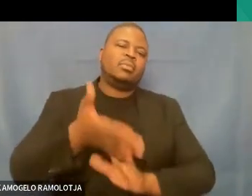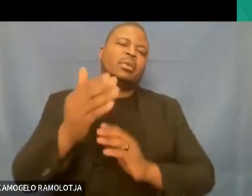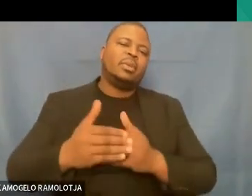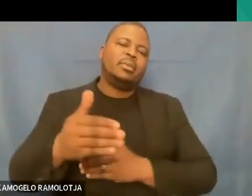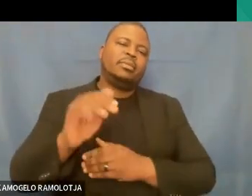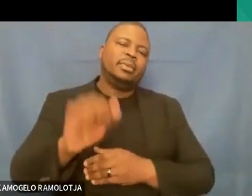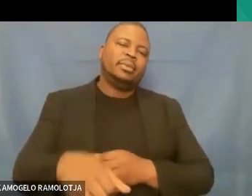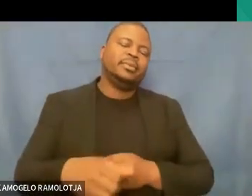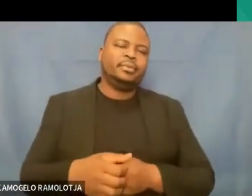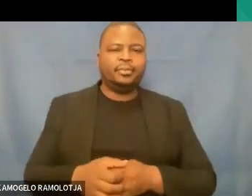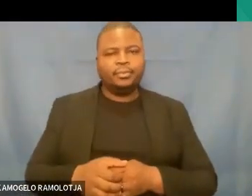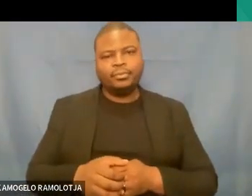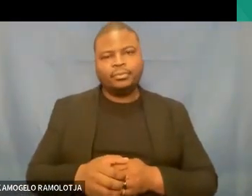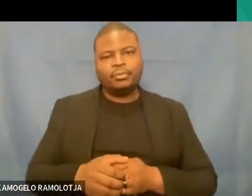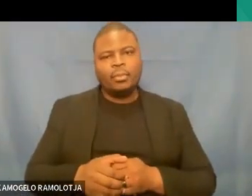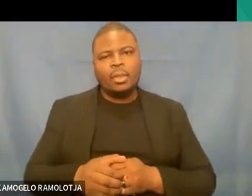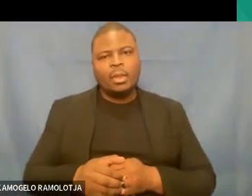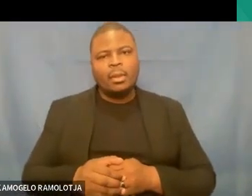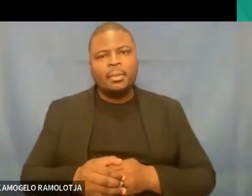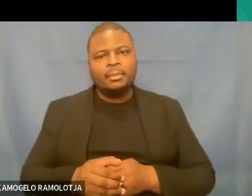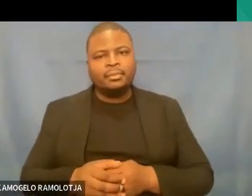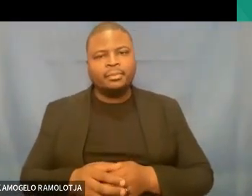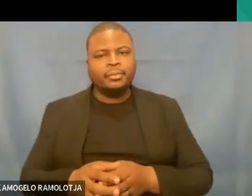Next slide, please.